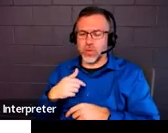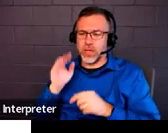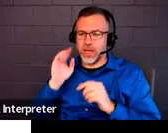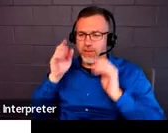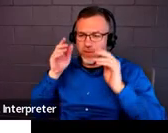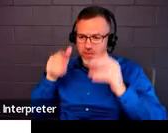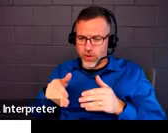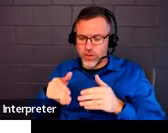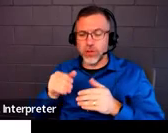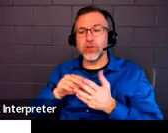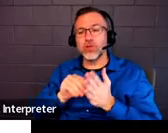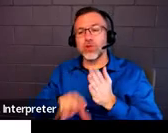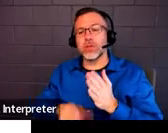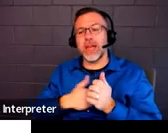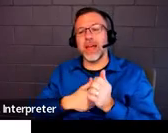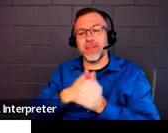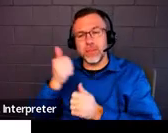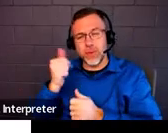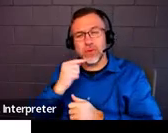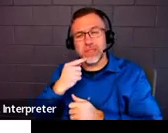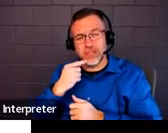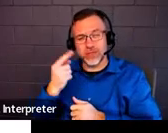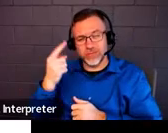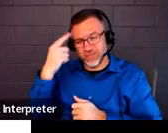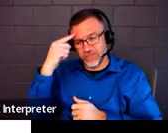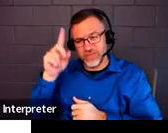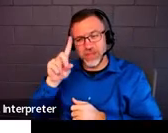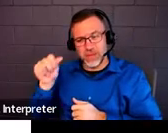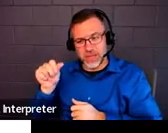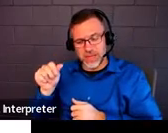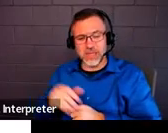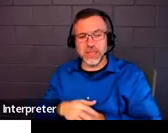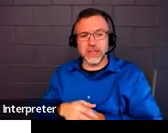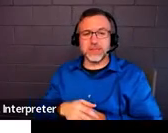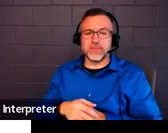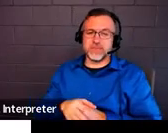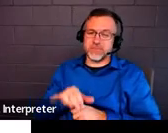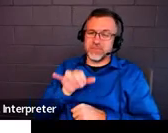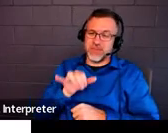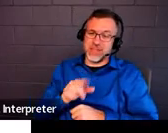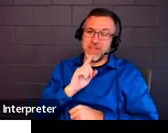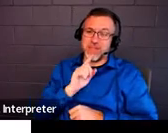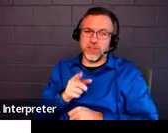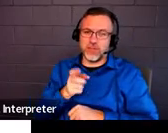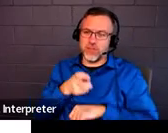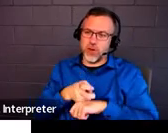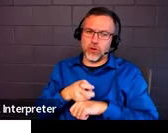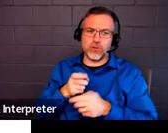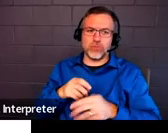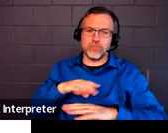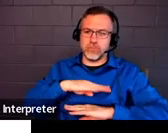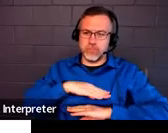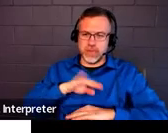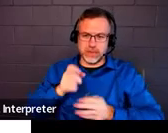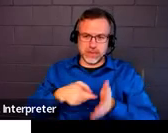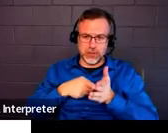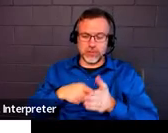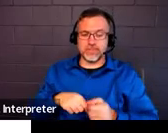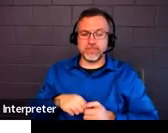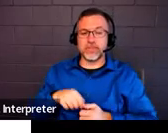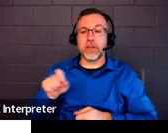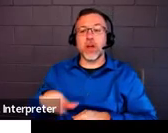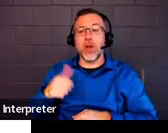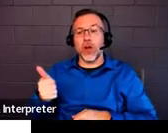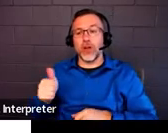As you know, that's pretty rigorous for many students within this subpopulation. The alternate assessments